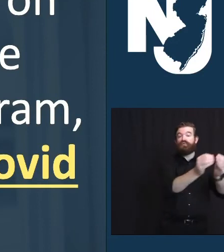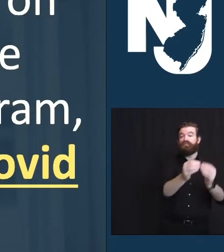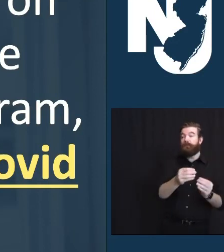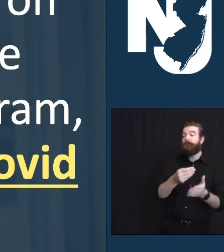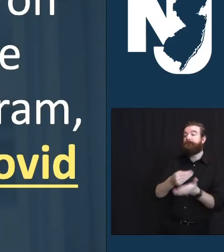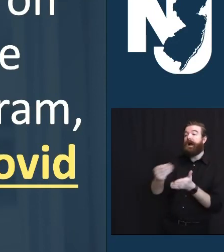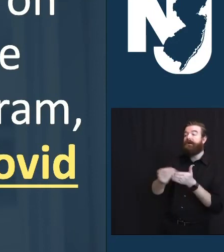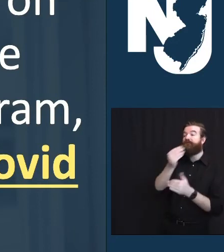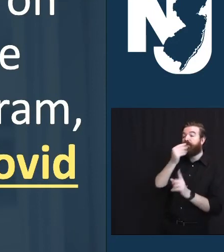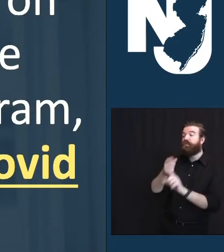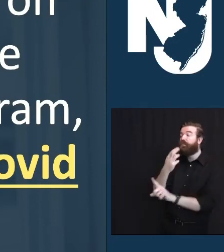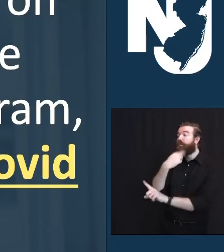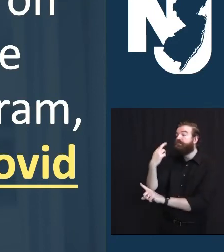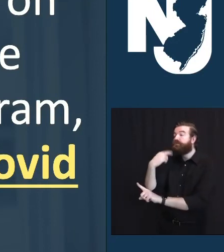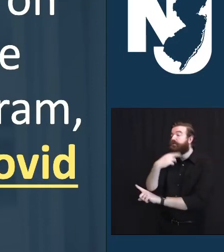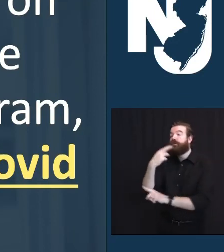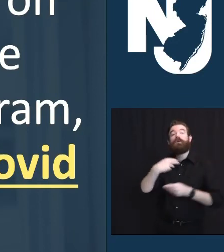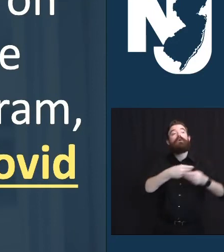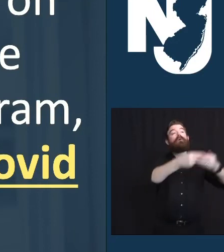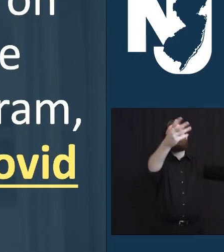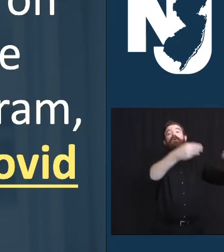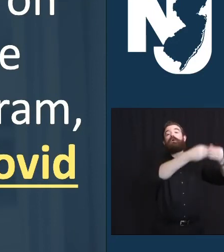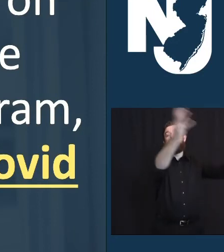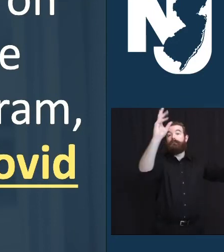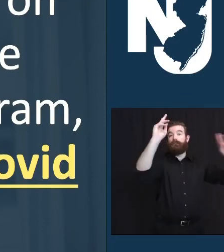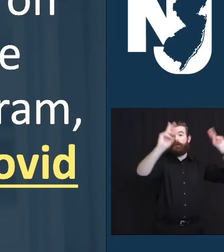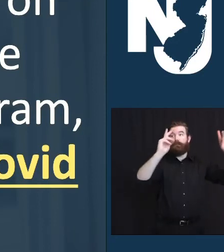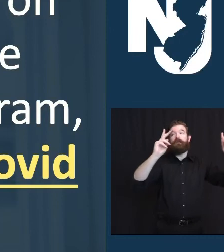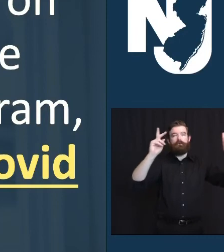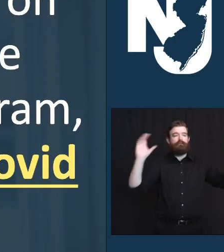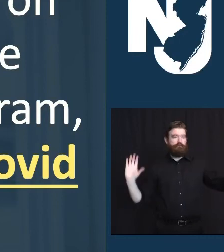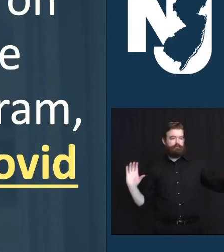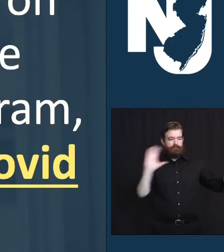open, and for more information, please go to that website,